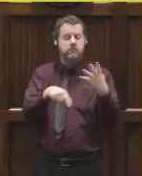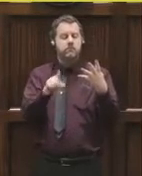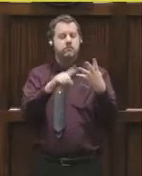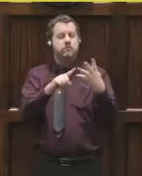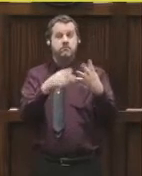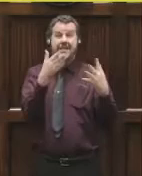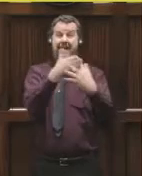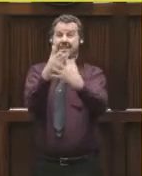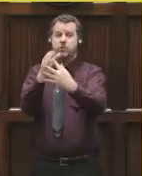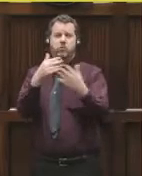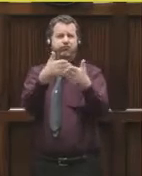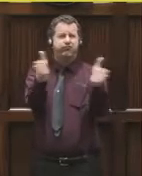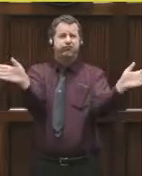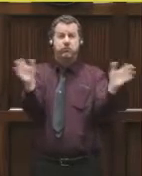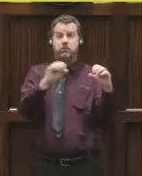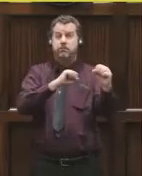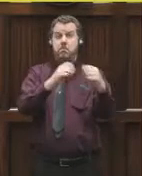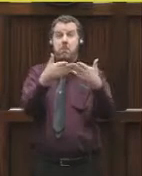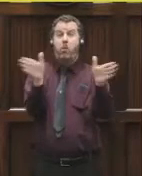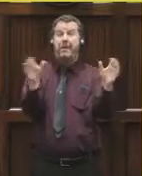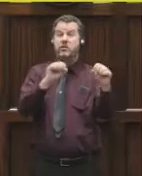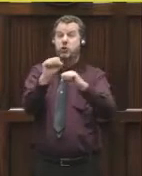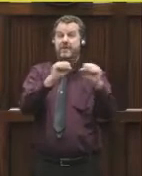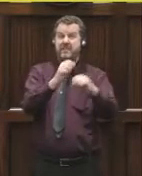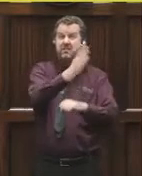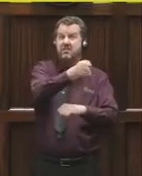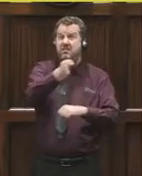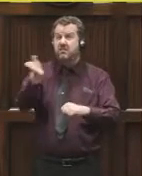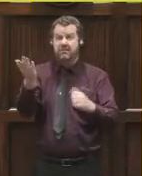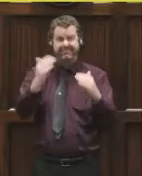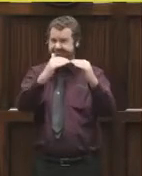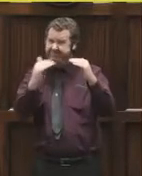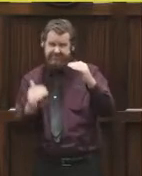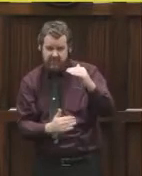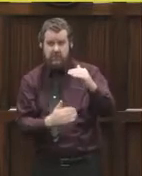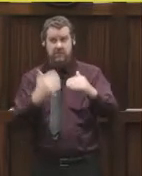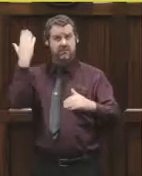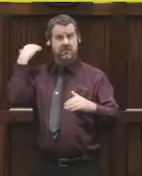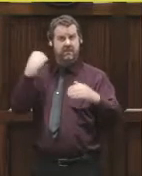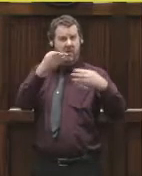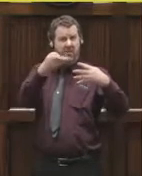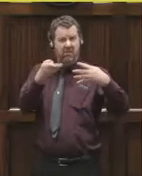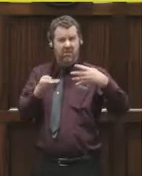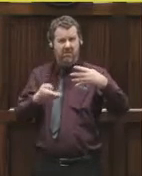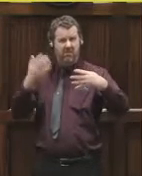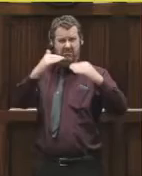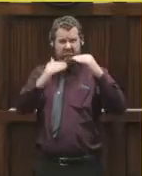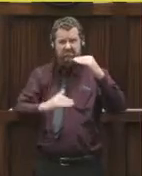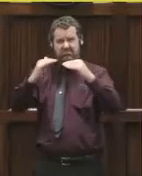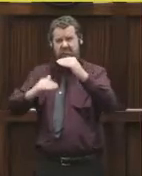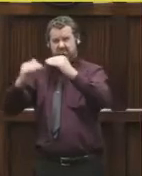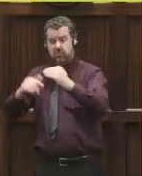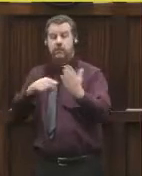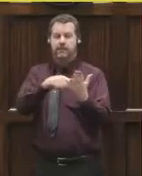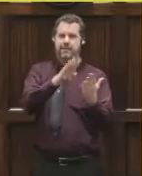public services, all of which this bill addresses, and indeed the need to